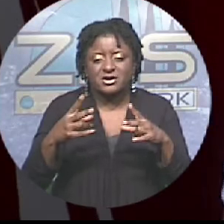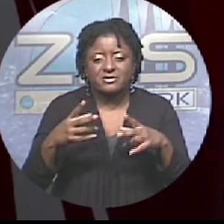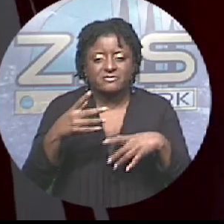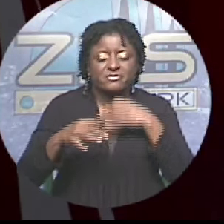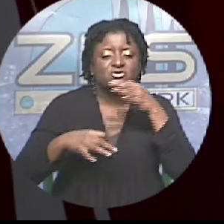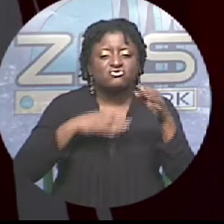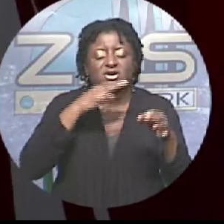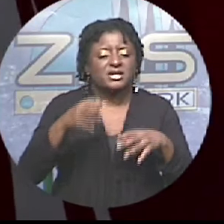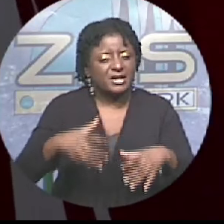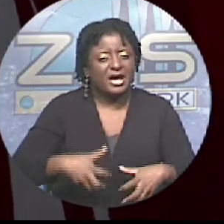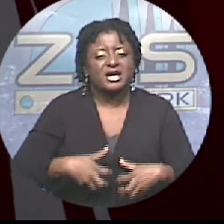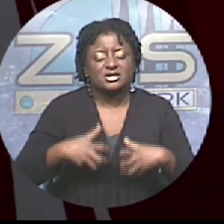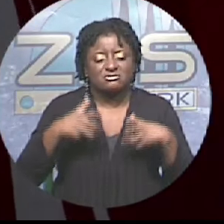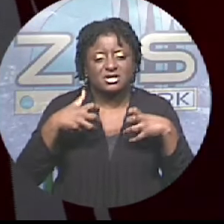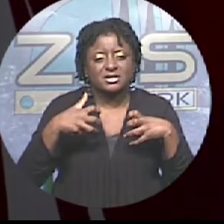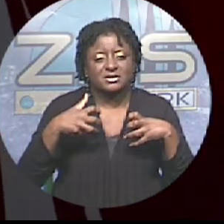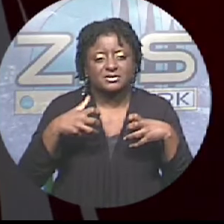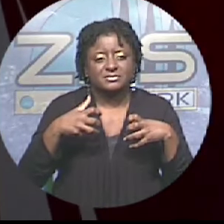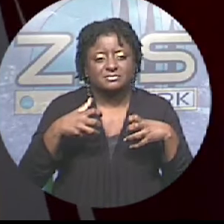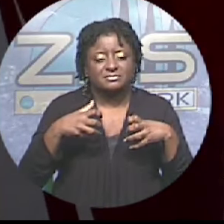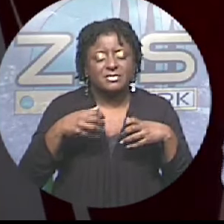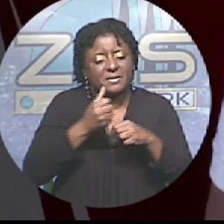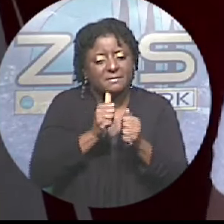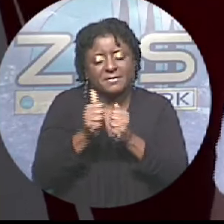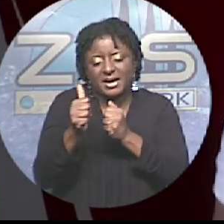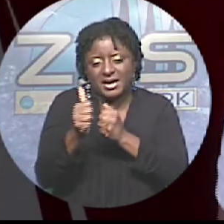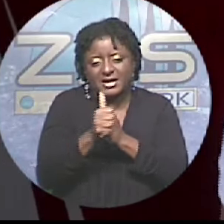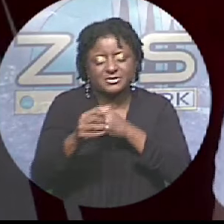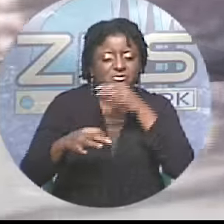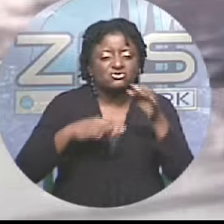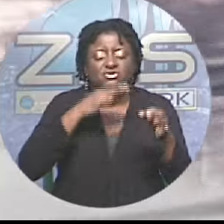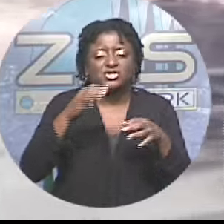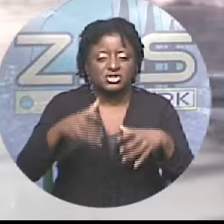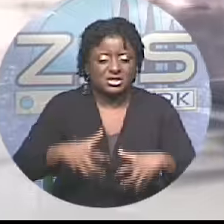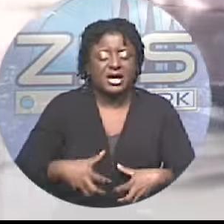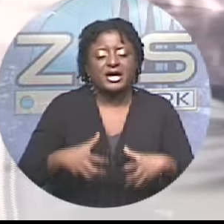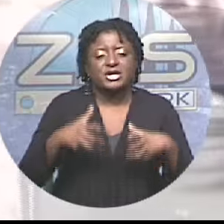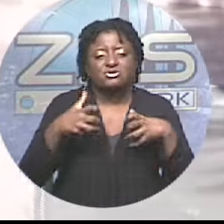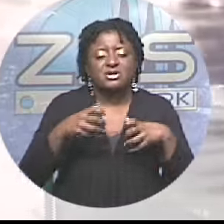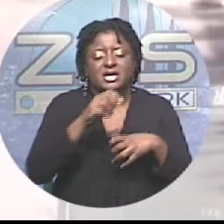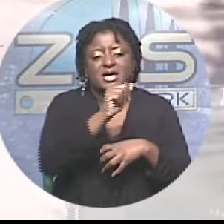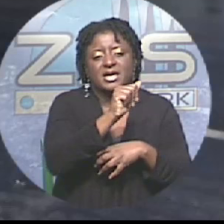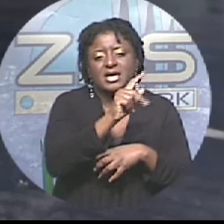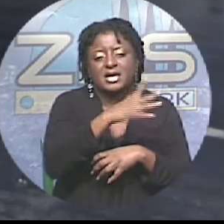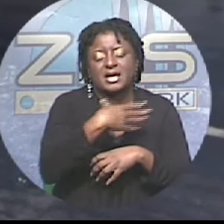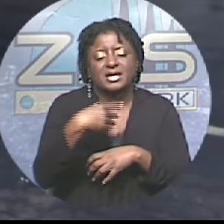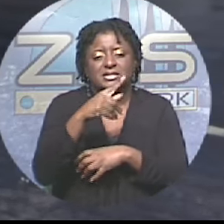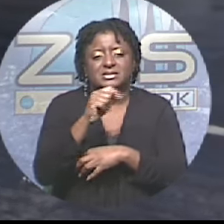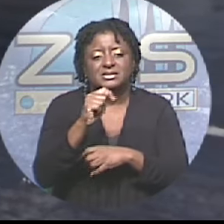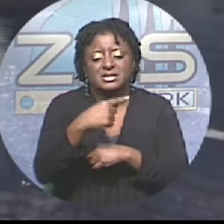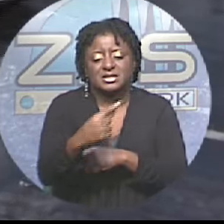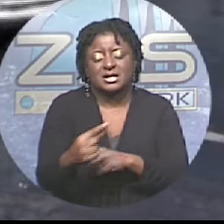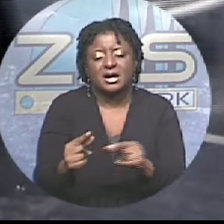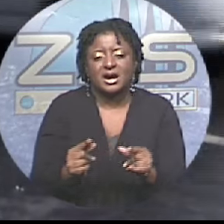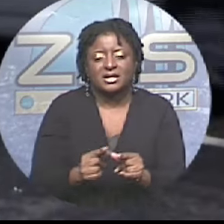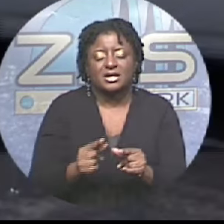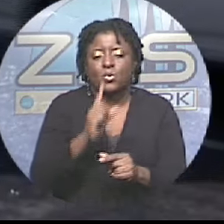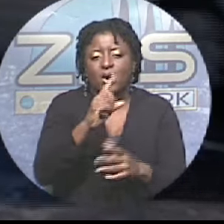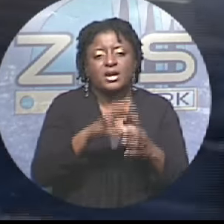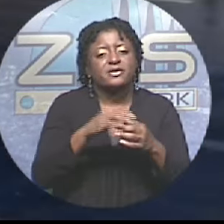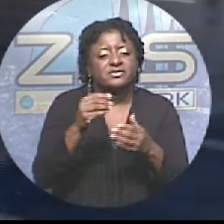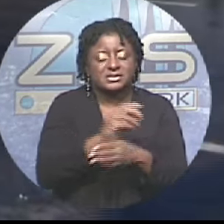I should say. Past frustration, angry. A&T Gardening is just one of several businesses impacted